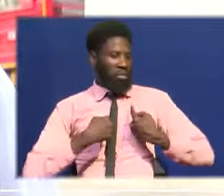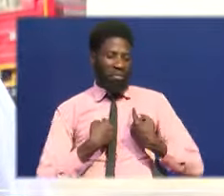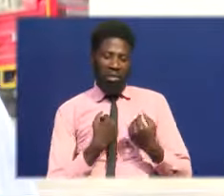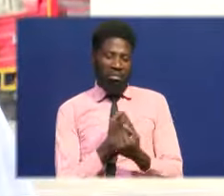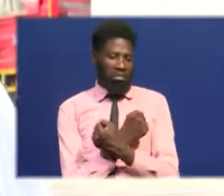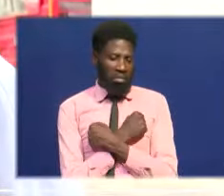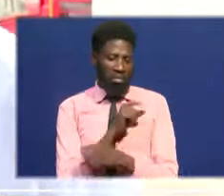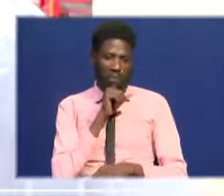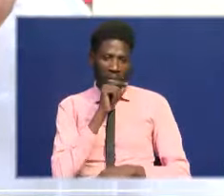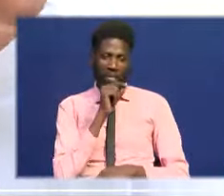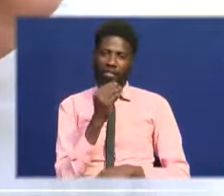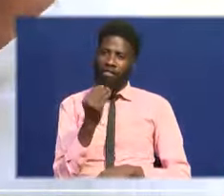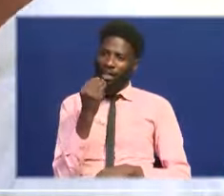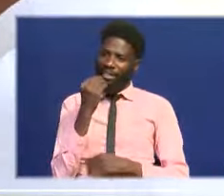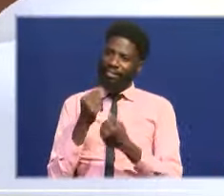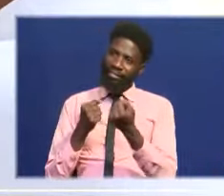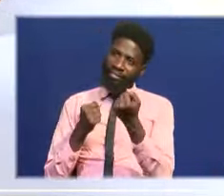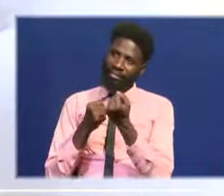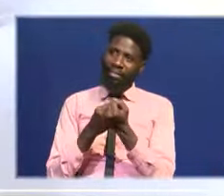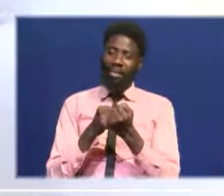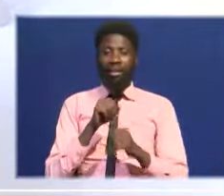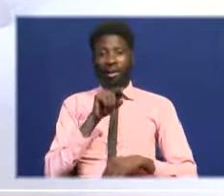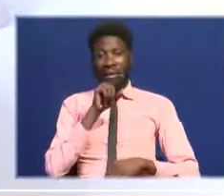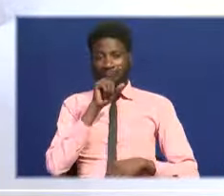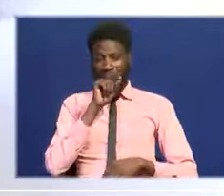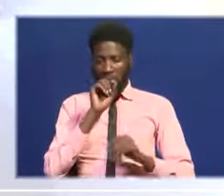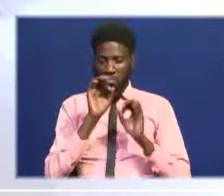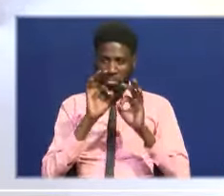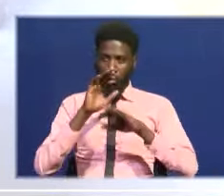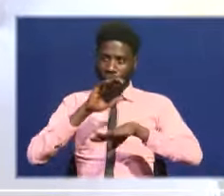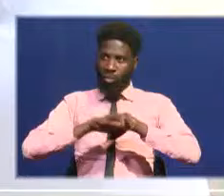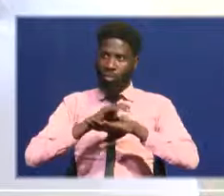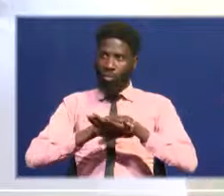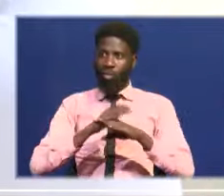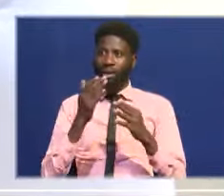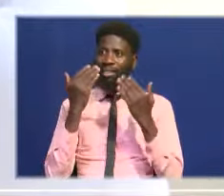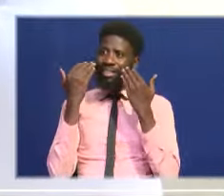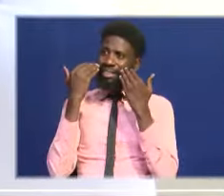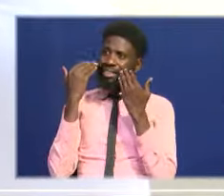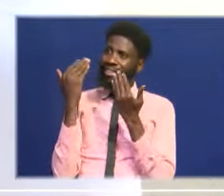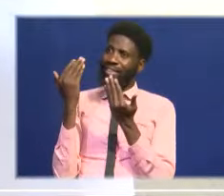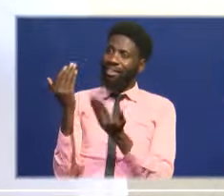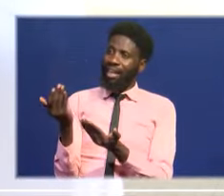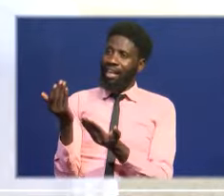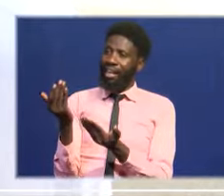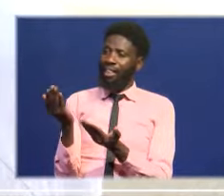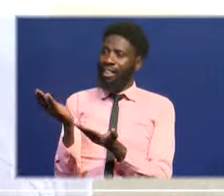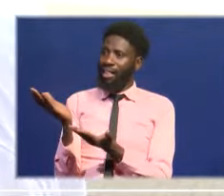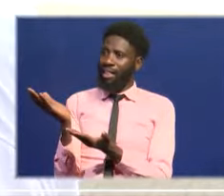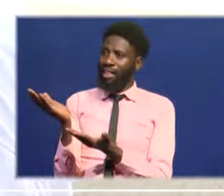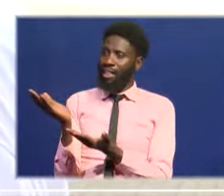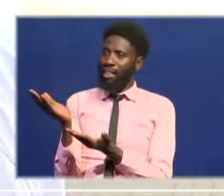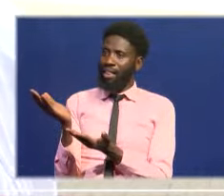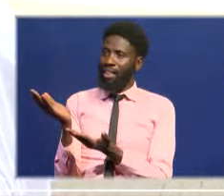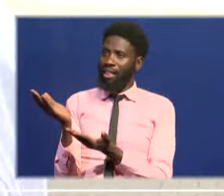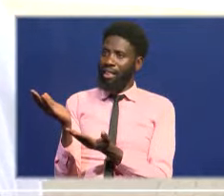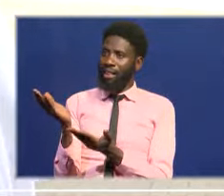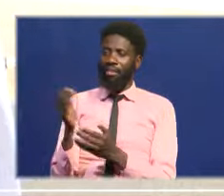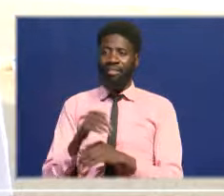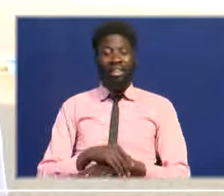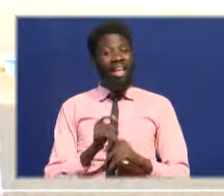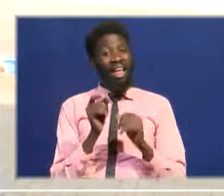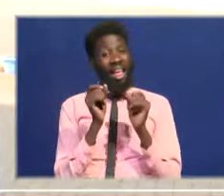birds. The good thing about these birds is when you see them, even if the grains are there, they will not eat. If they are full,